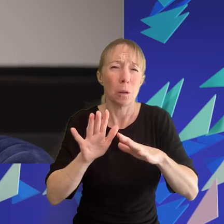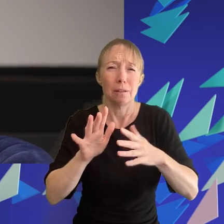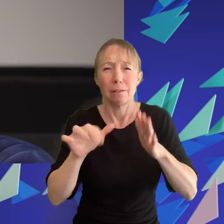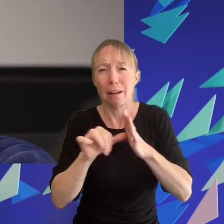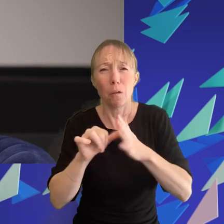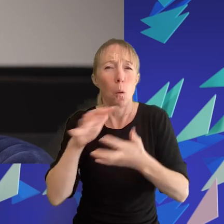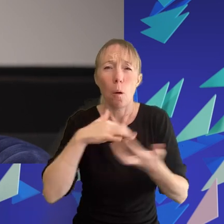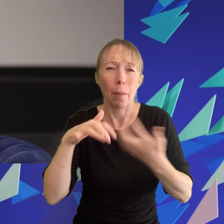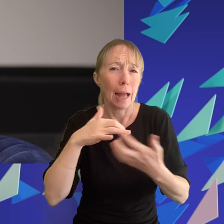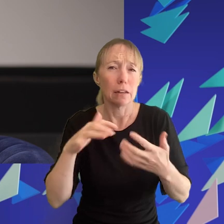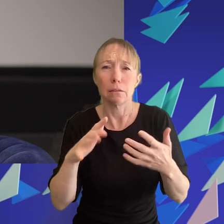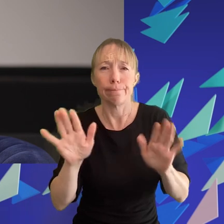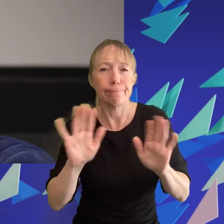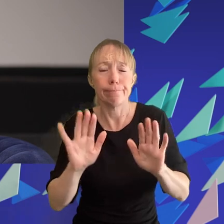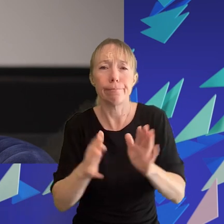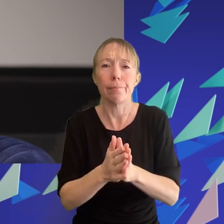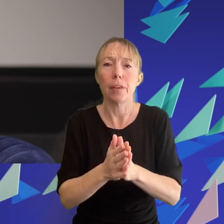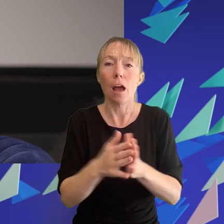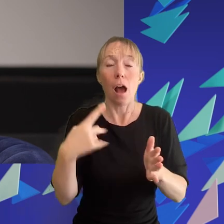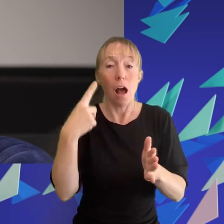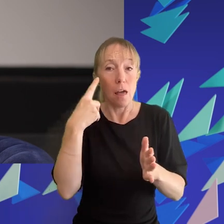thing. I think